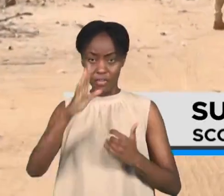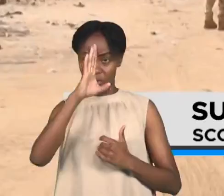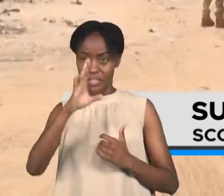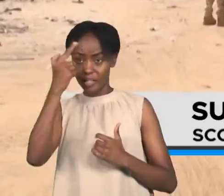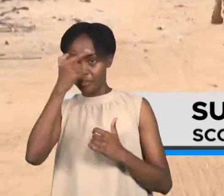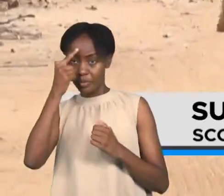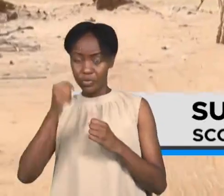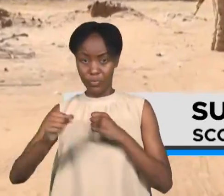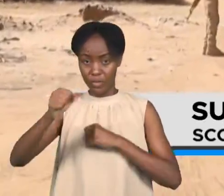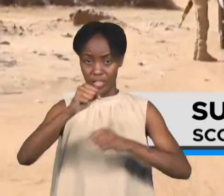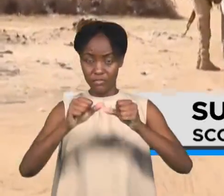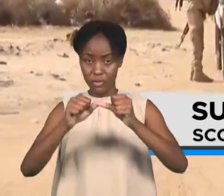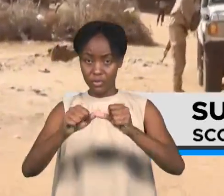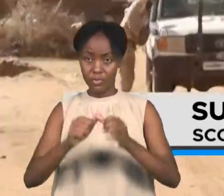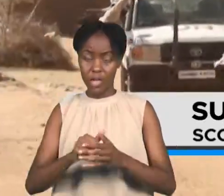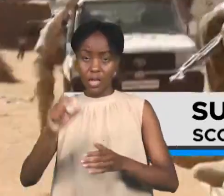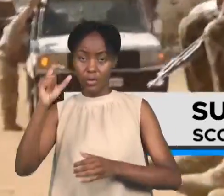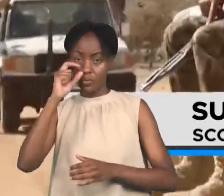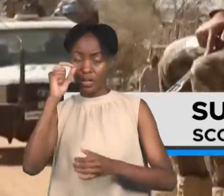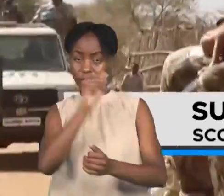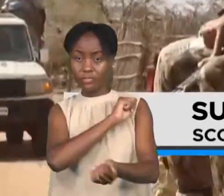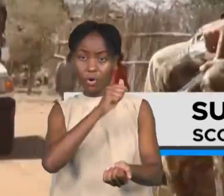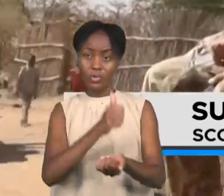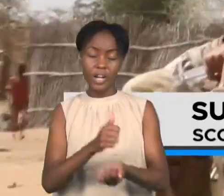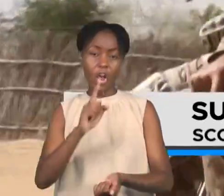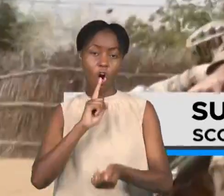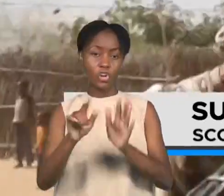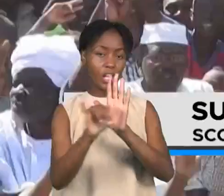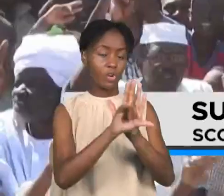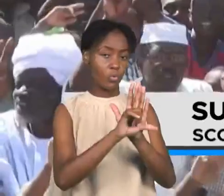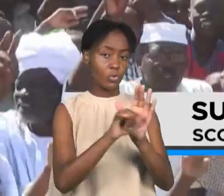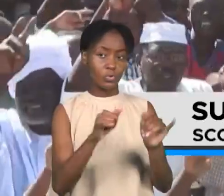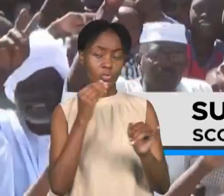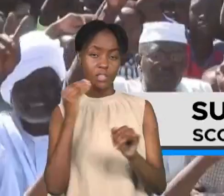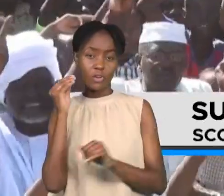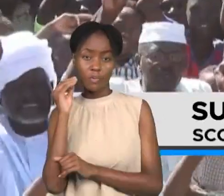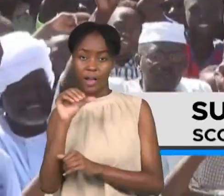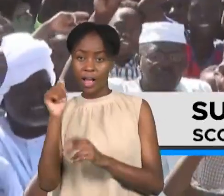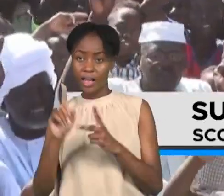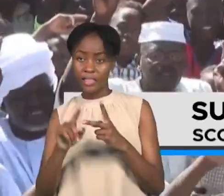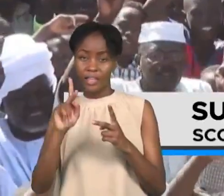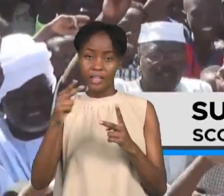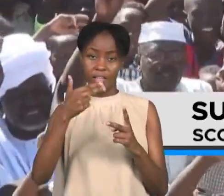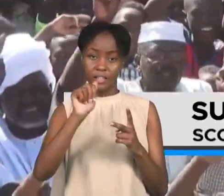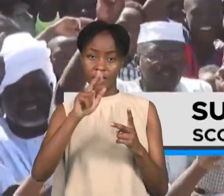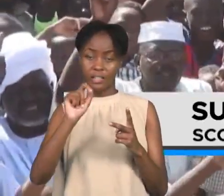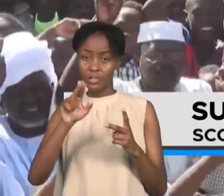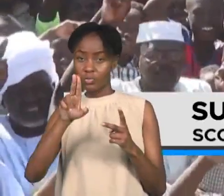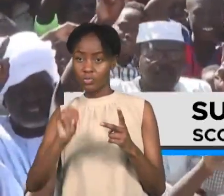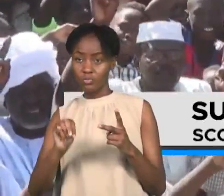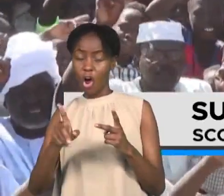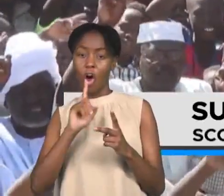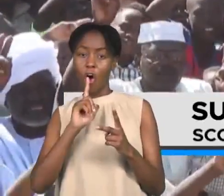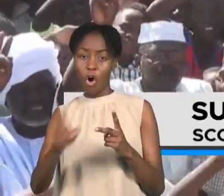the violence. Sudanese authorities have imposed a statewide curfew in West Darfur, while the Khartoum government dispatched a high-profile